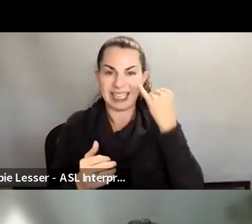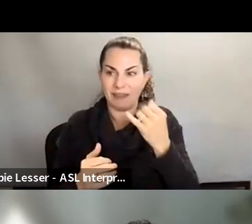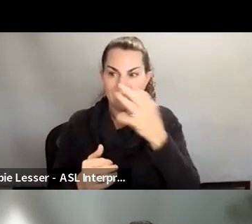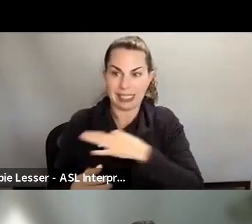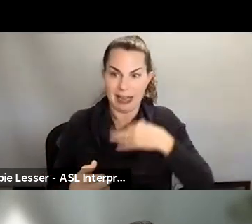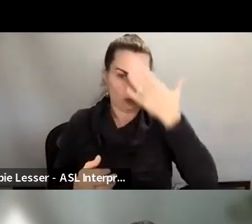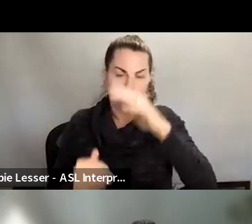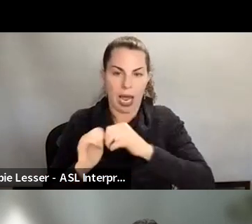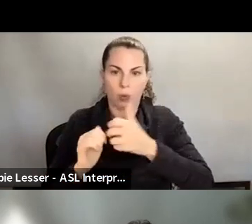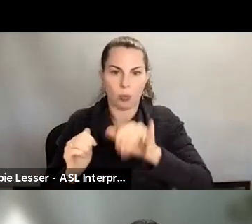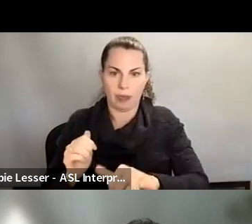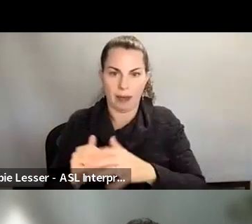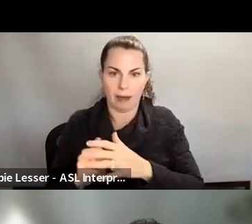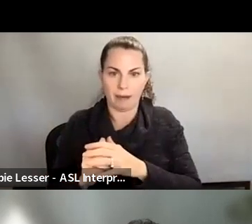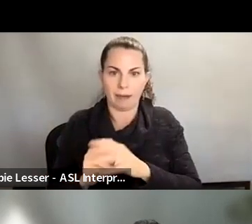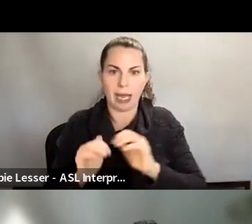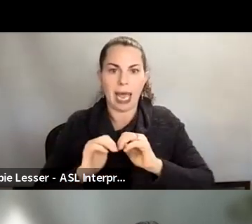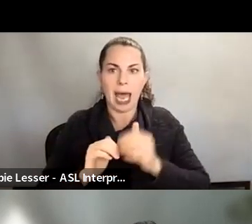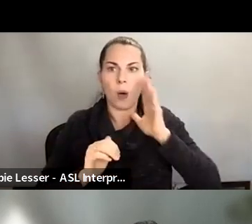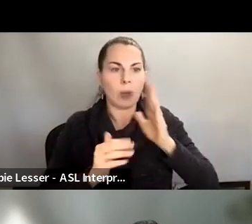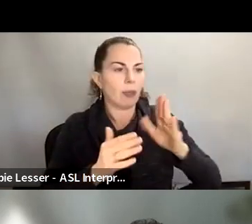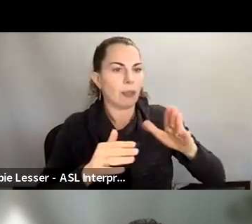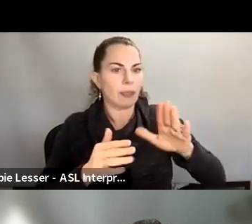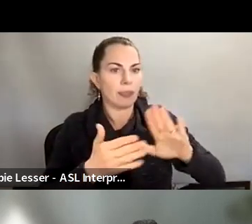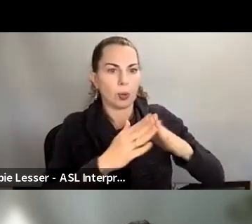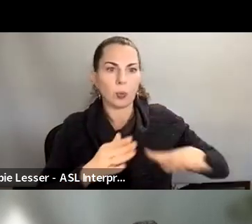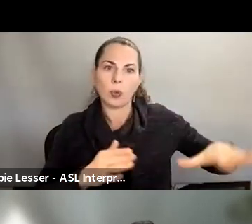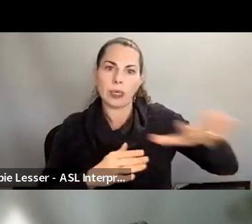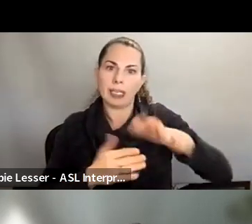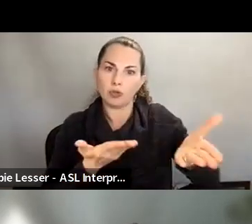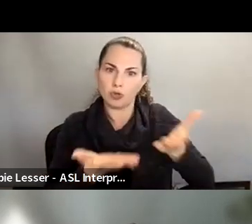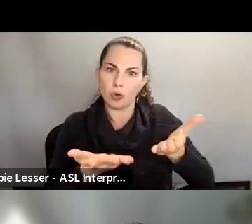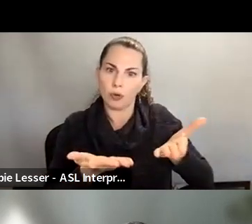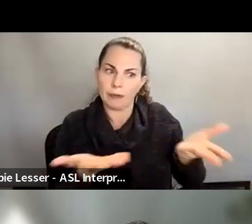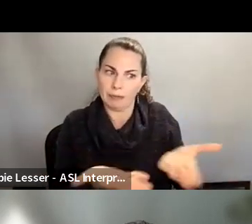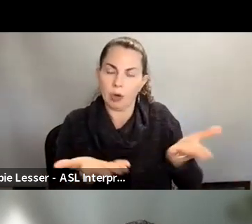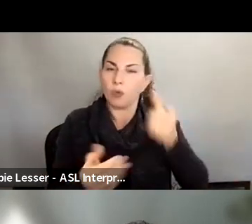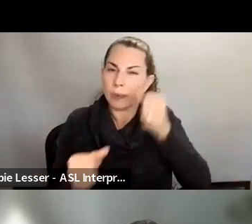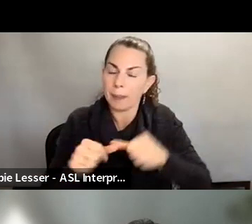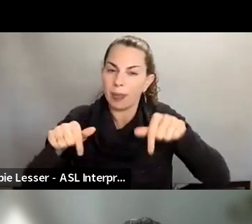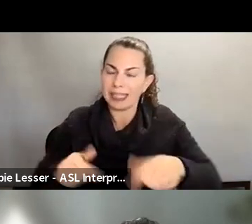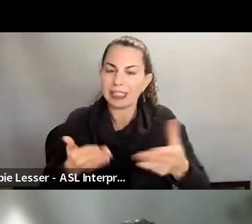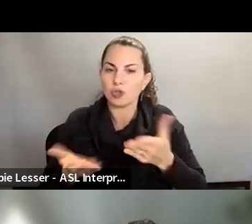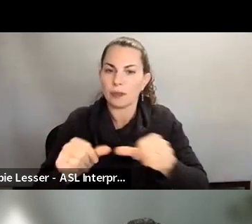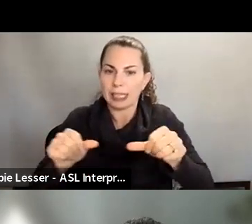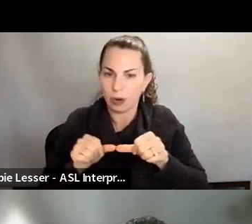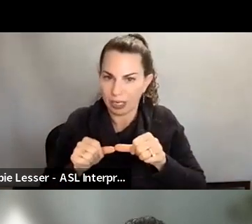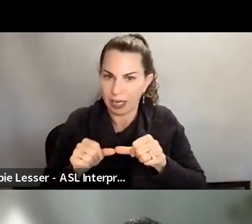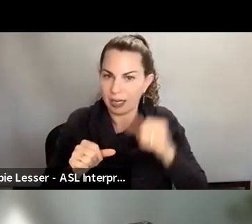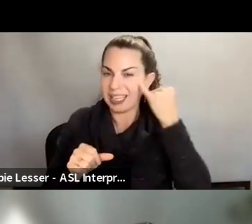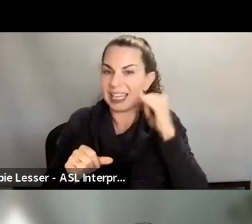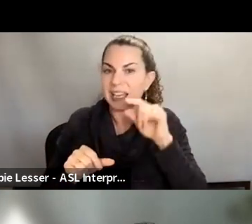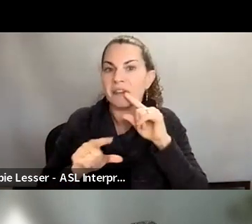that, how is the community you serve? Remember, this is a service area. If word gets out, you don't provide information, you don't